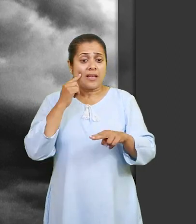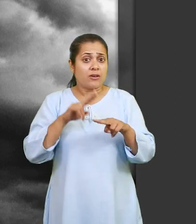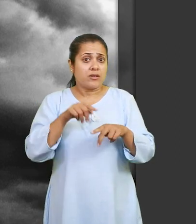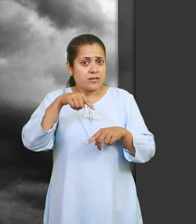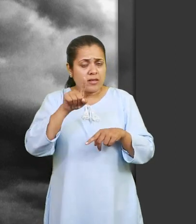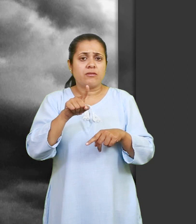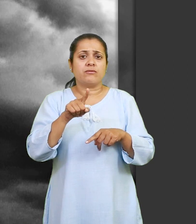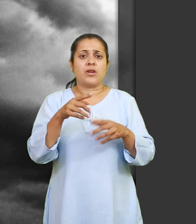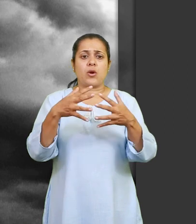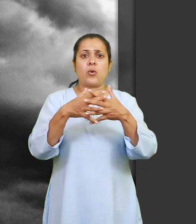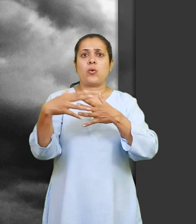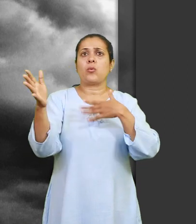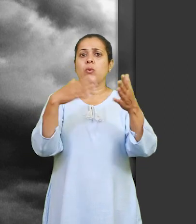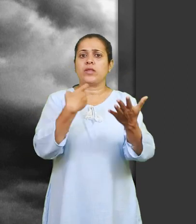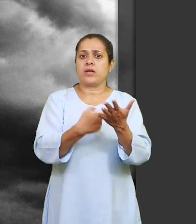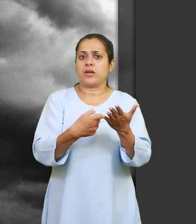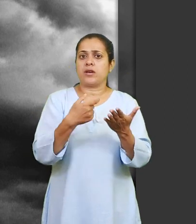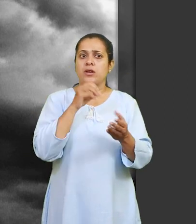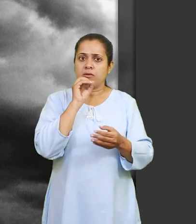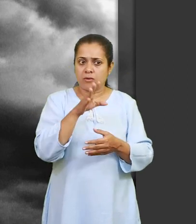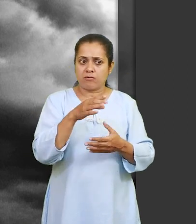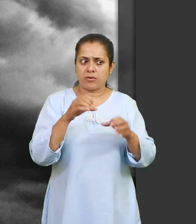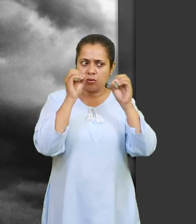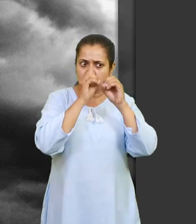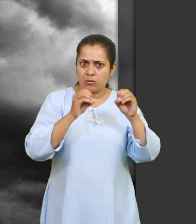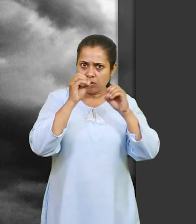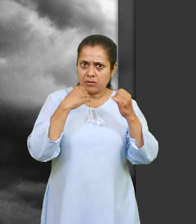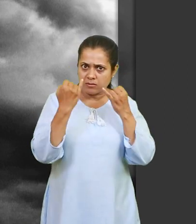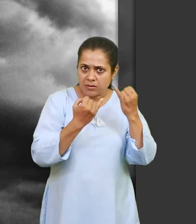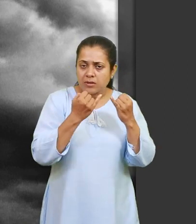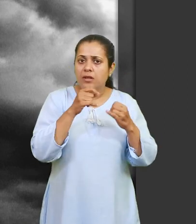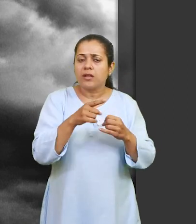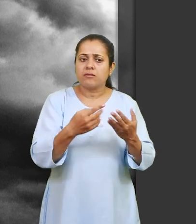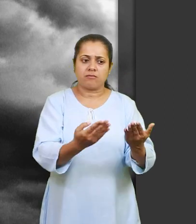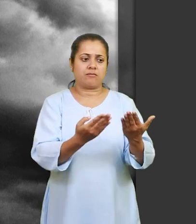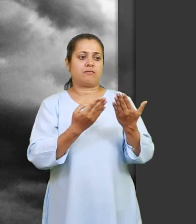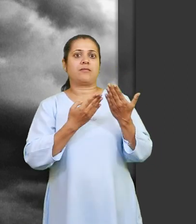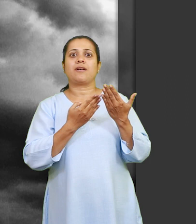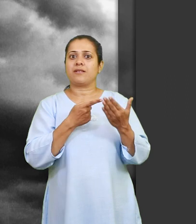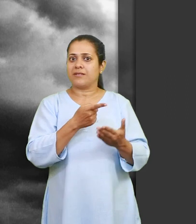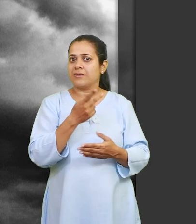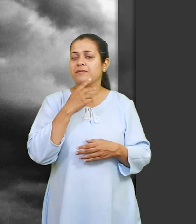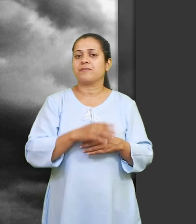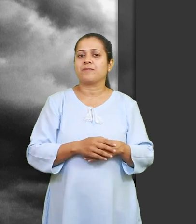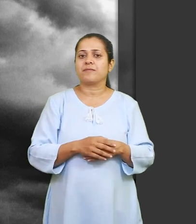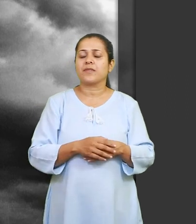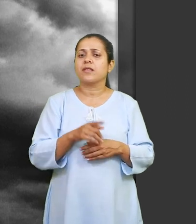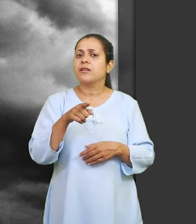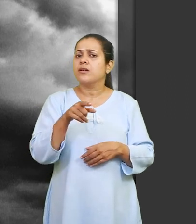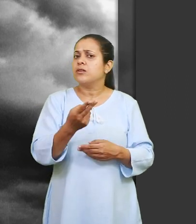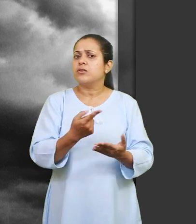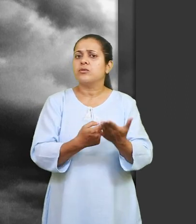search about a weather report of your place, you will get something like this. It will